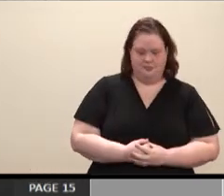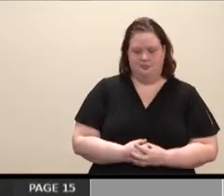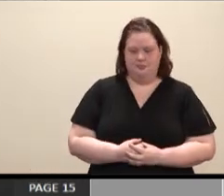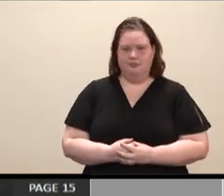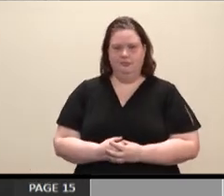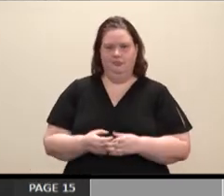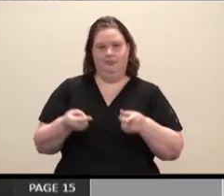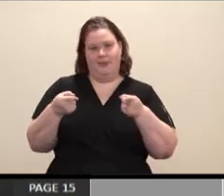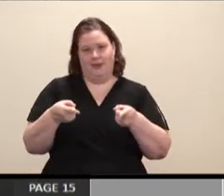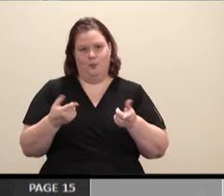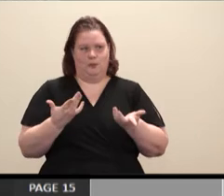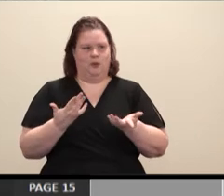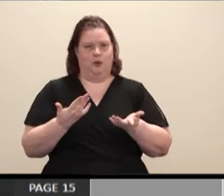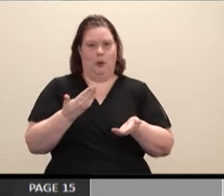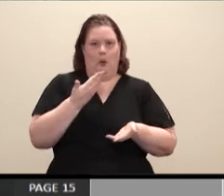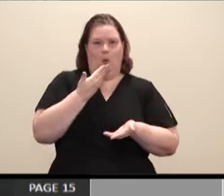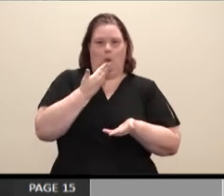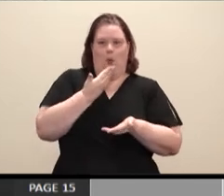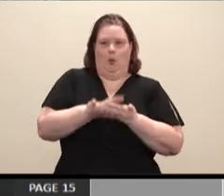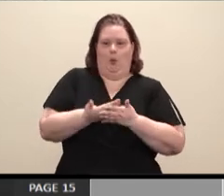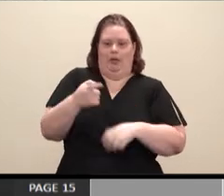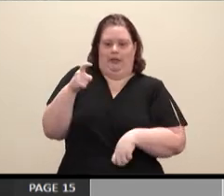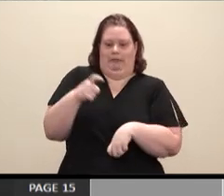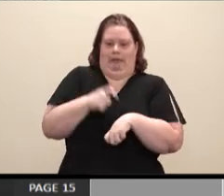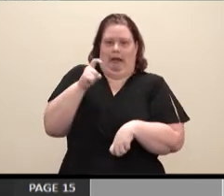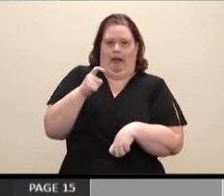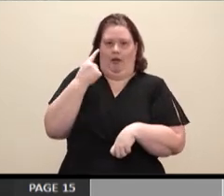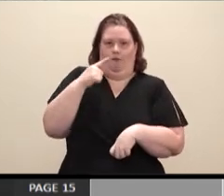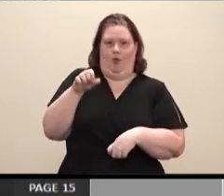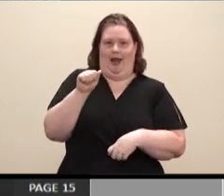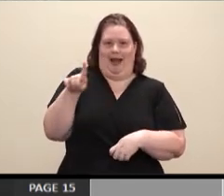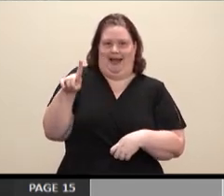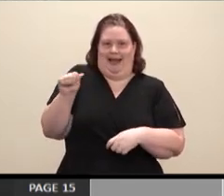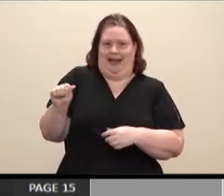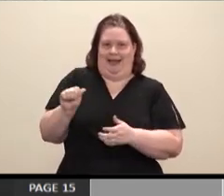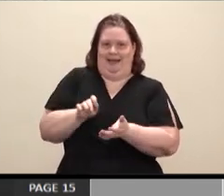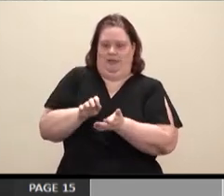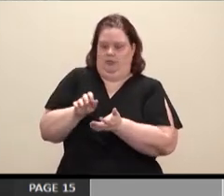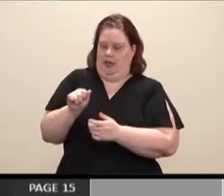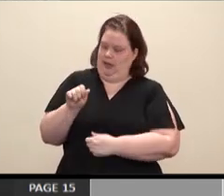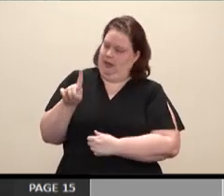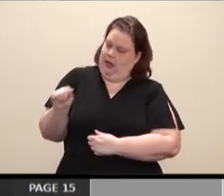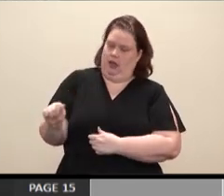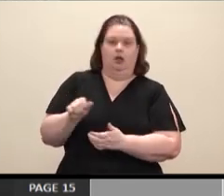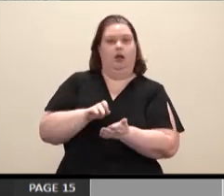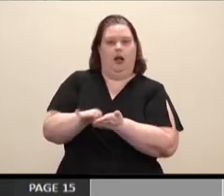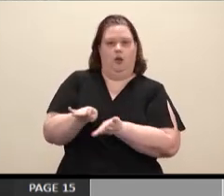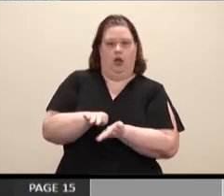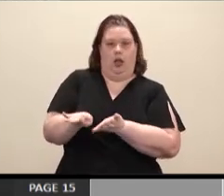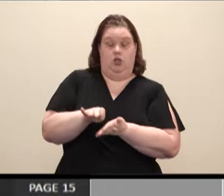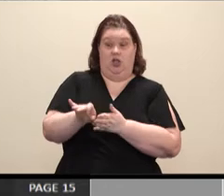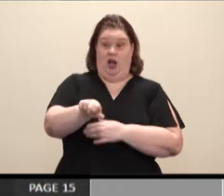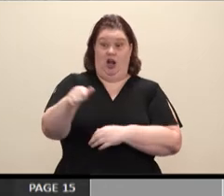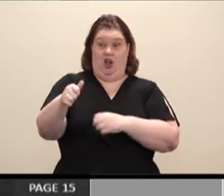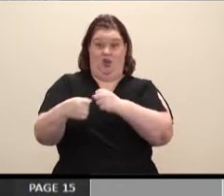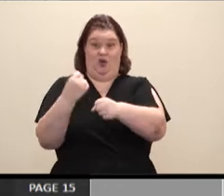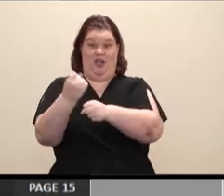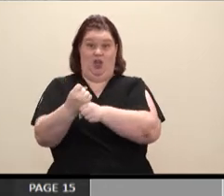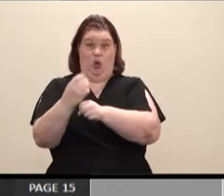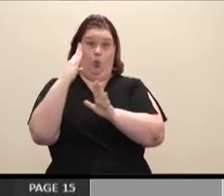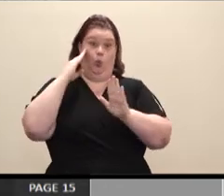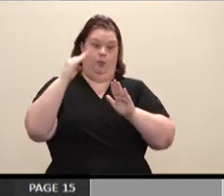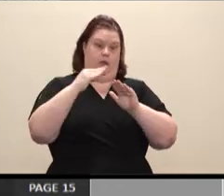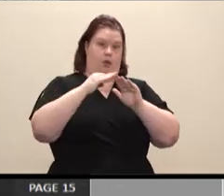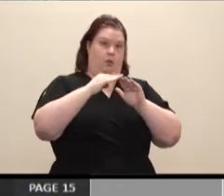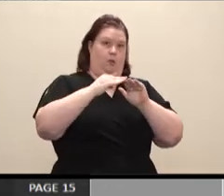was, like I said, this was a good time for them to have done that ADA calculation for us, because in another year we were probably trending downward